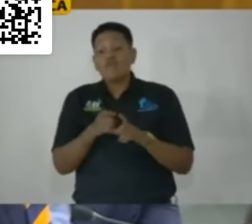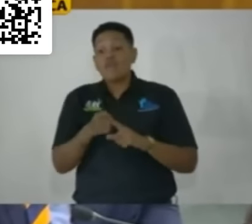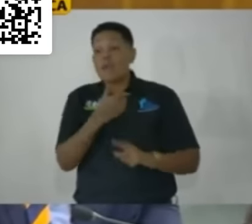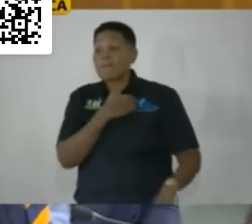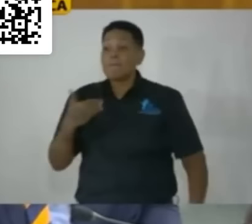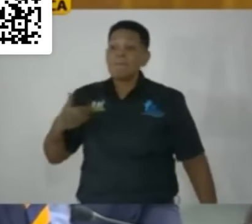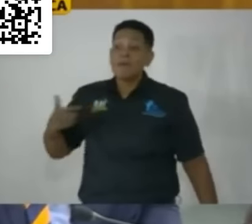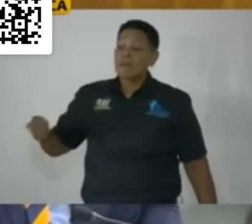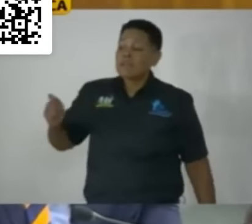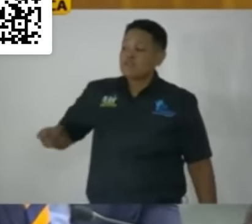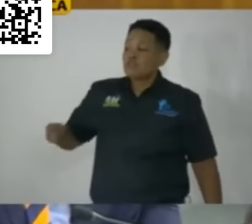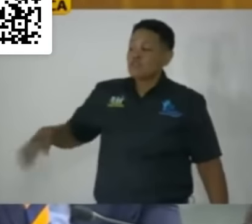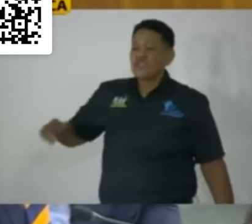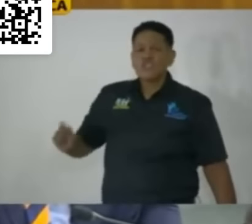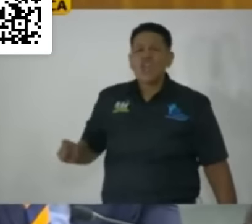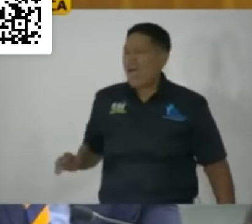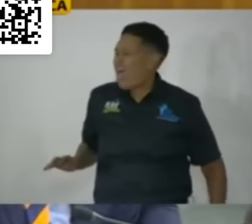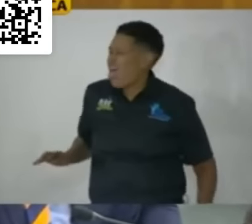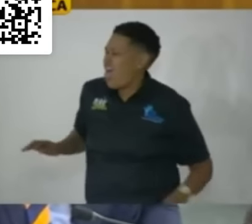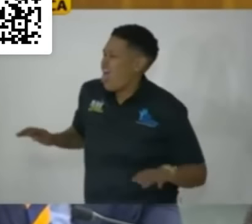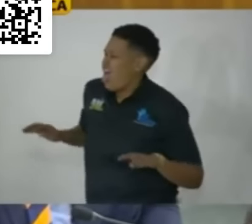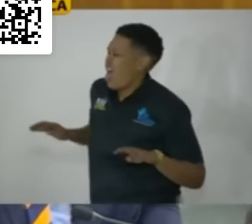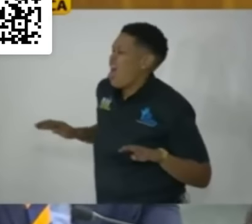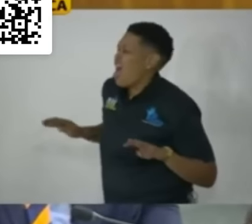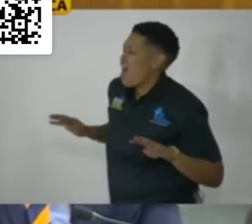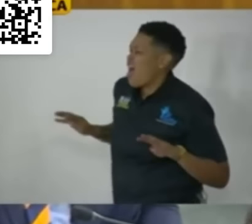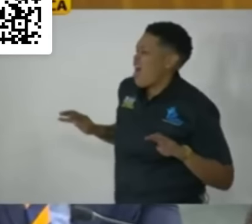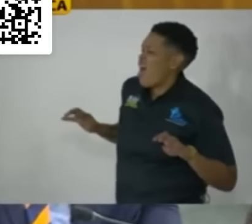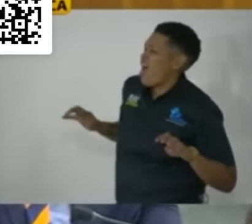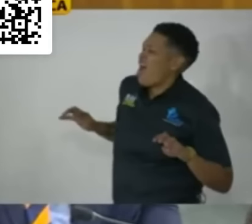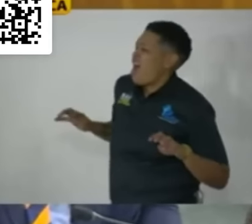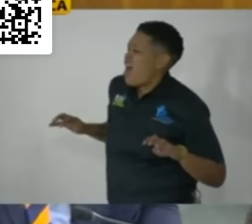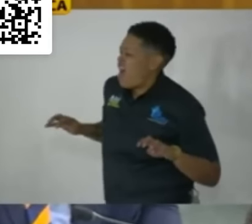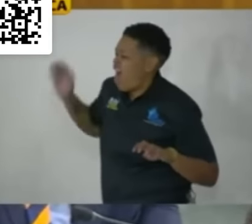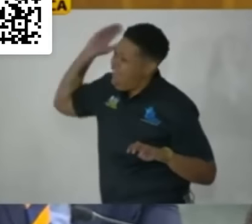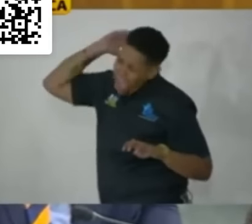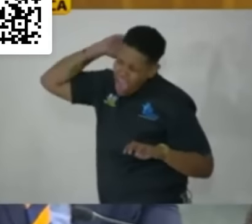of the judiciary. Judges actually protested.